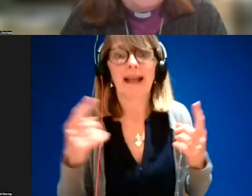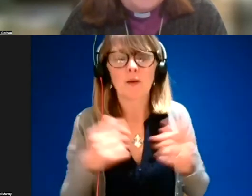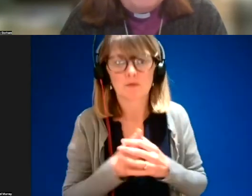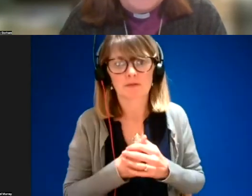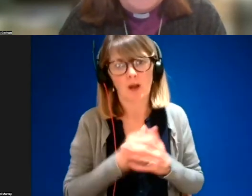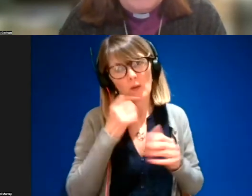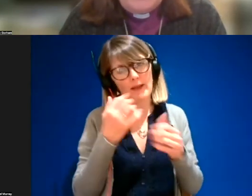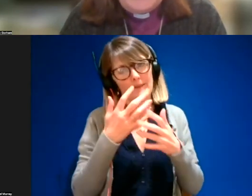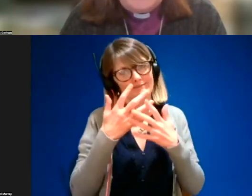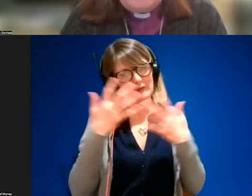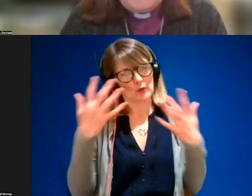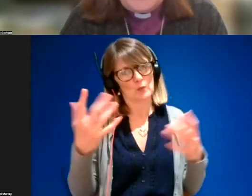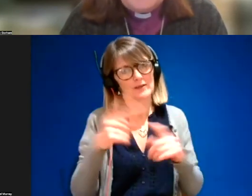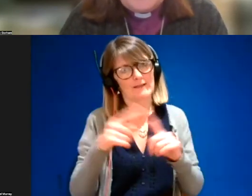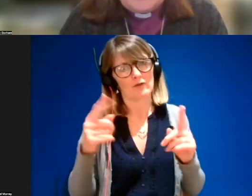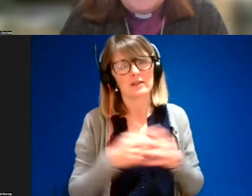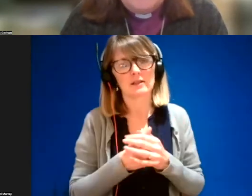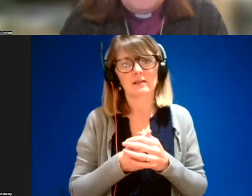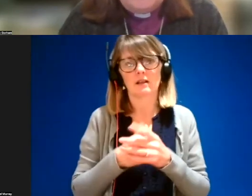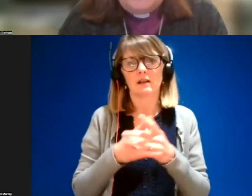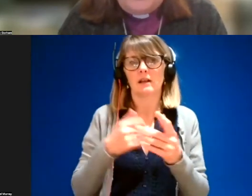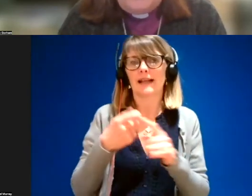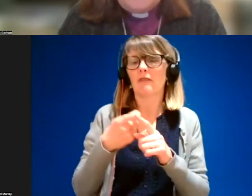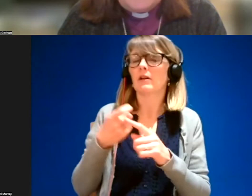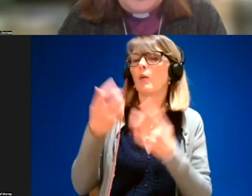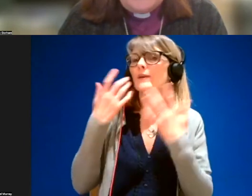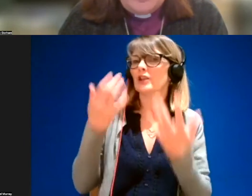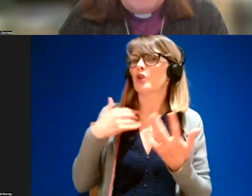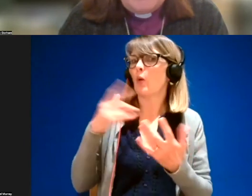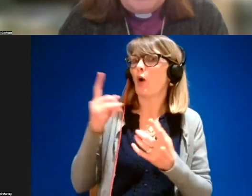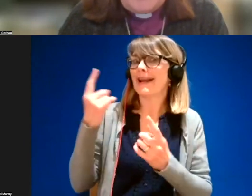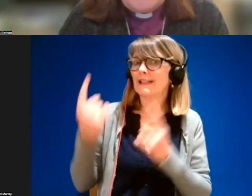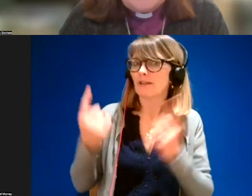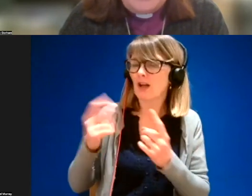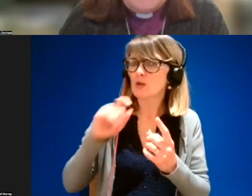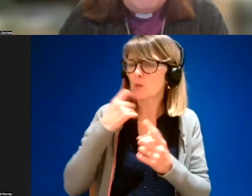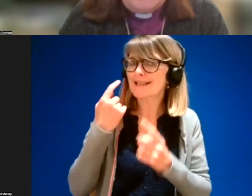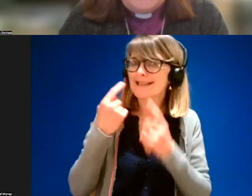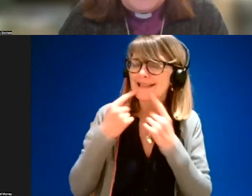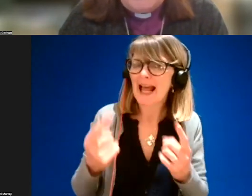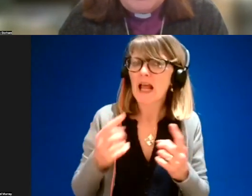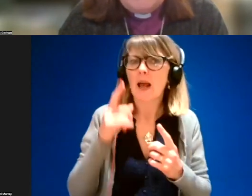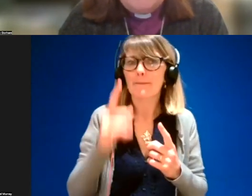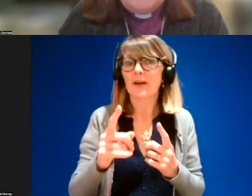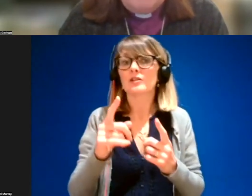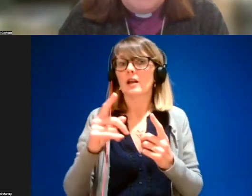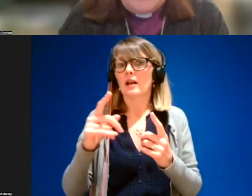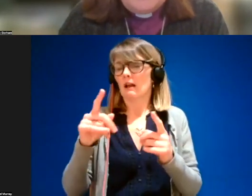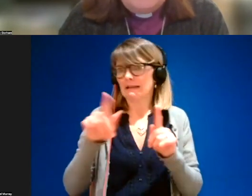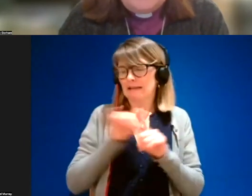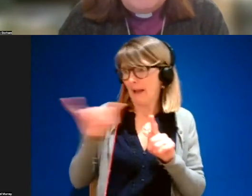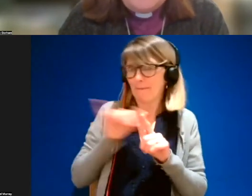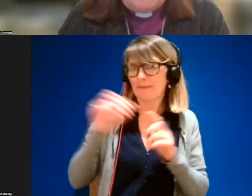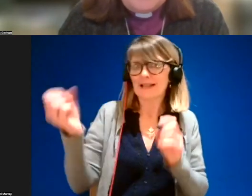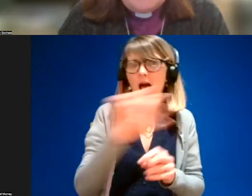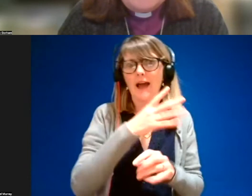both, we didn't know what each of us were going to say or what the slides were, but we both had a slide of Bishop Sarah. Yes.